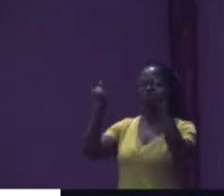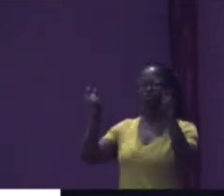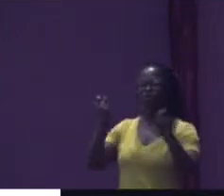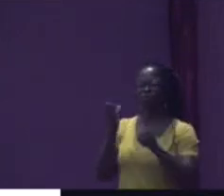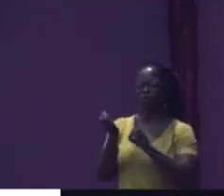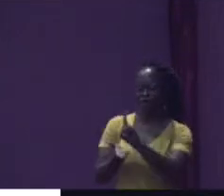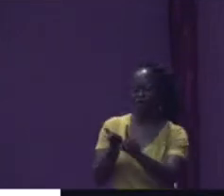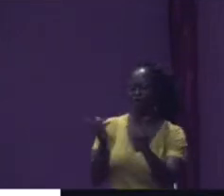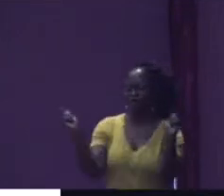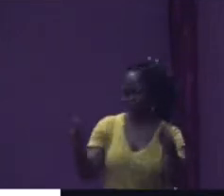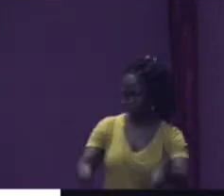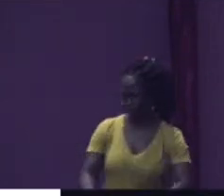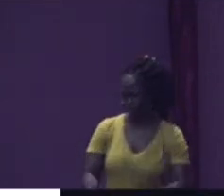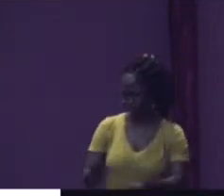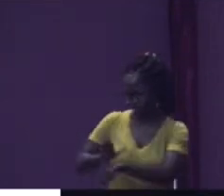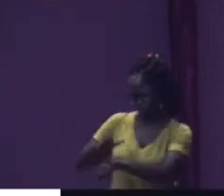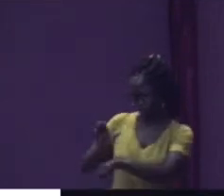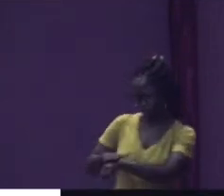So